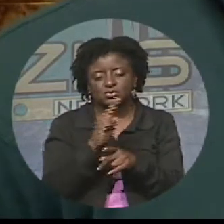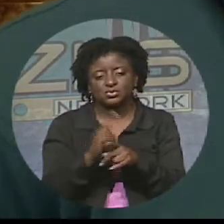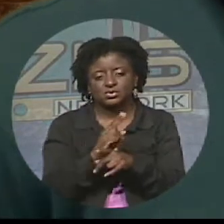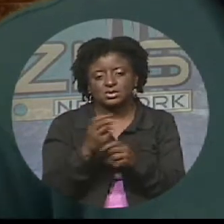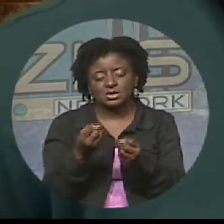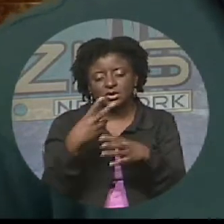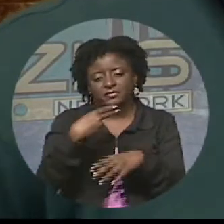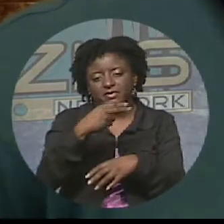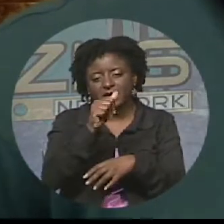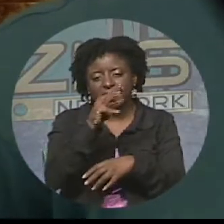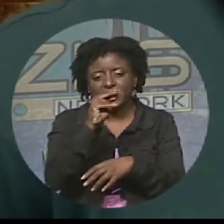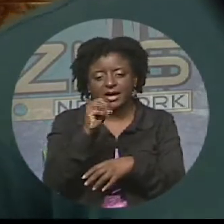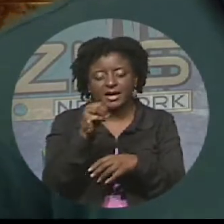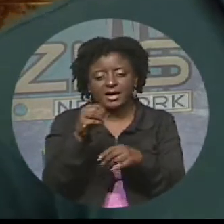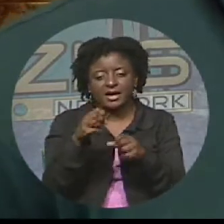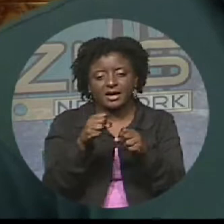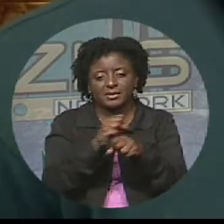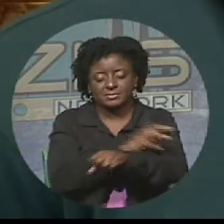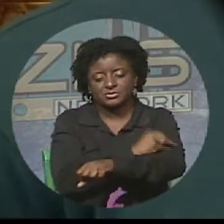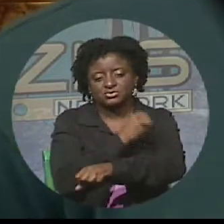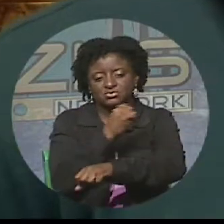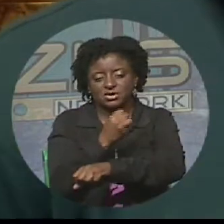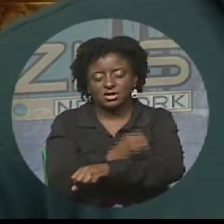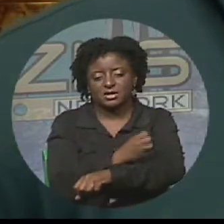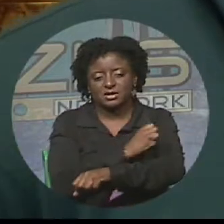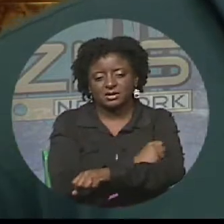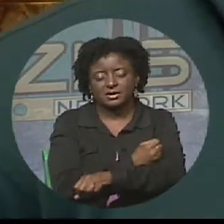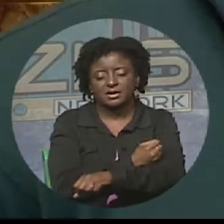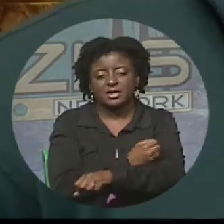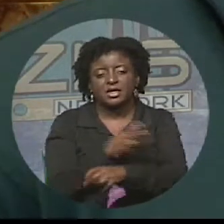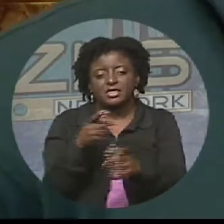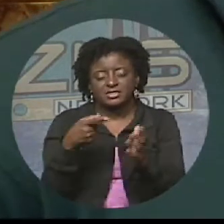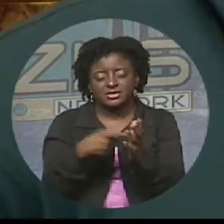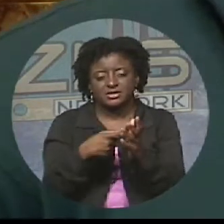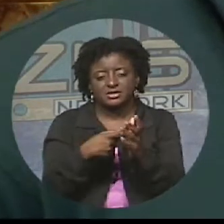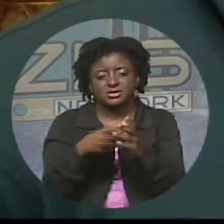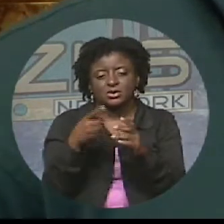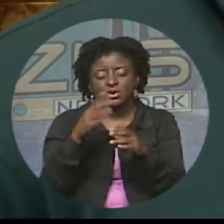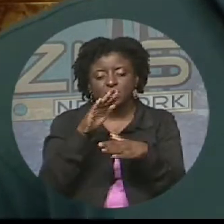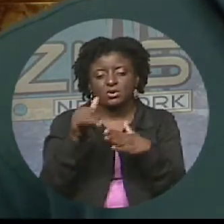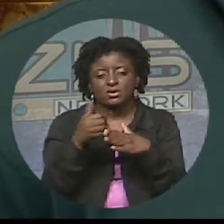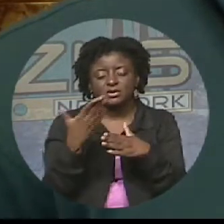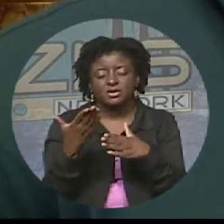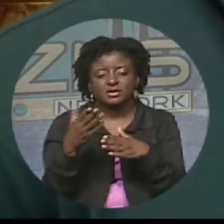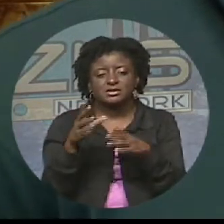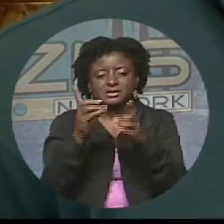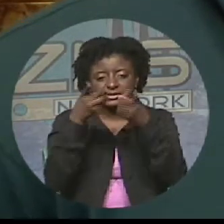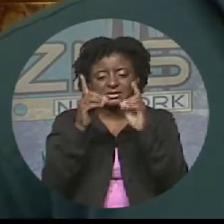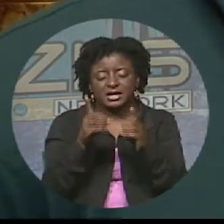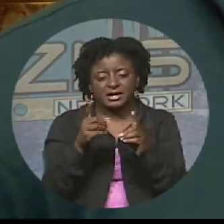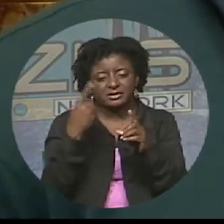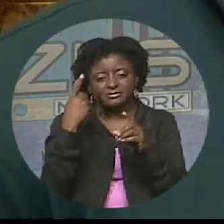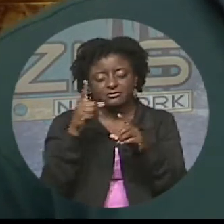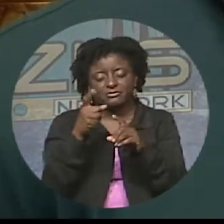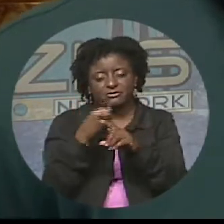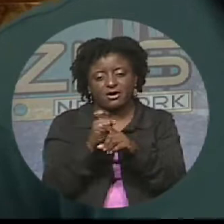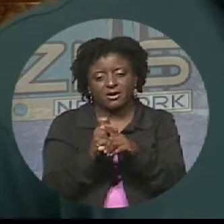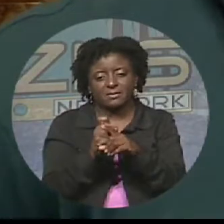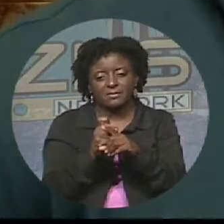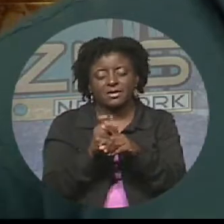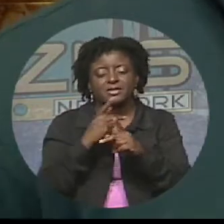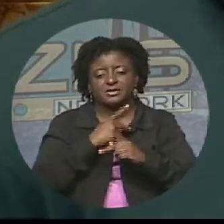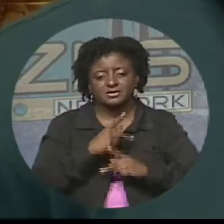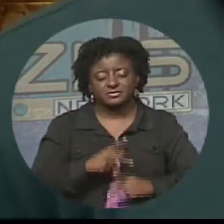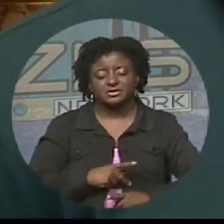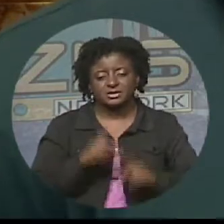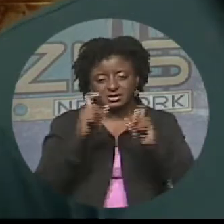hamstring. This whole evaluation is designed from a sports perspective, whereas most physicals are designed